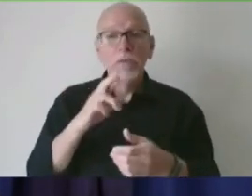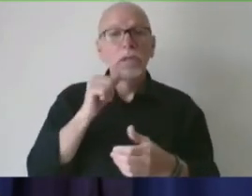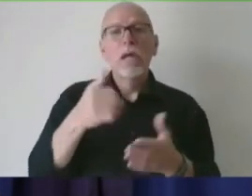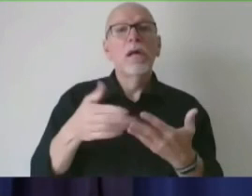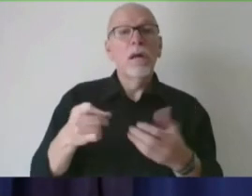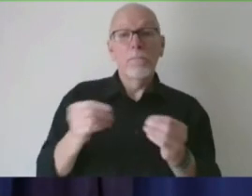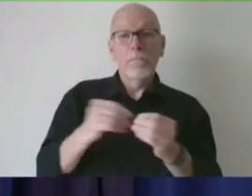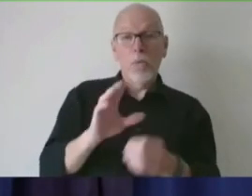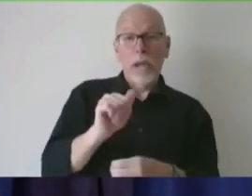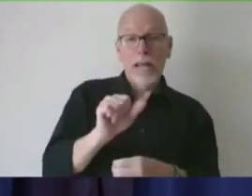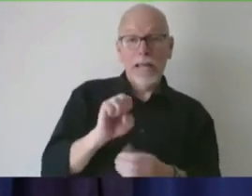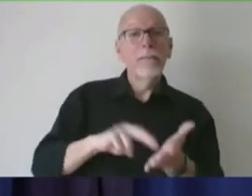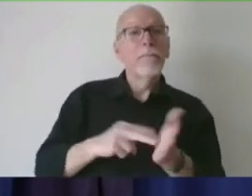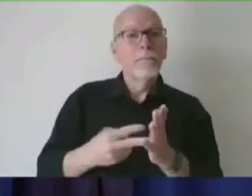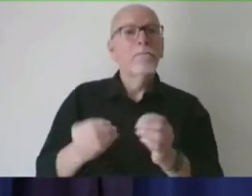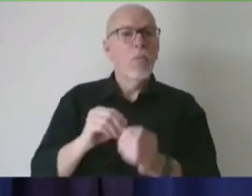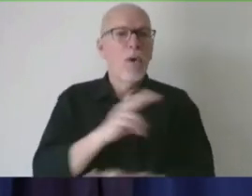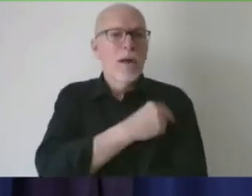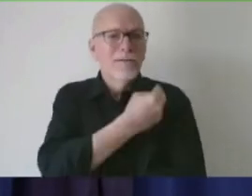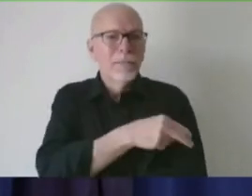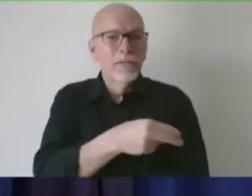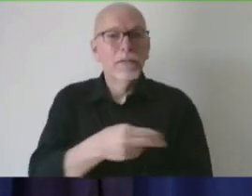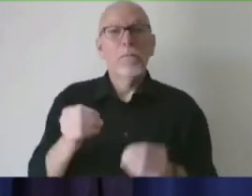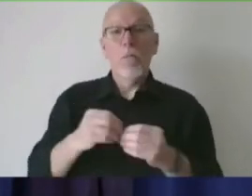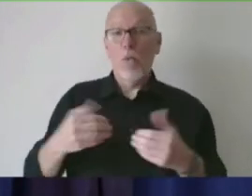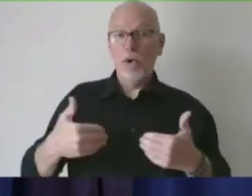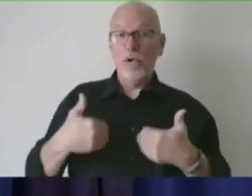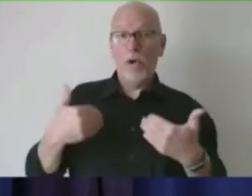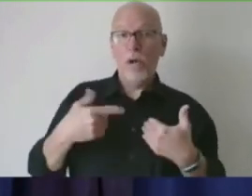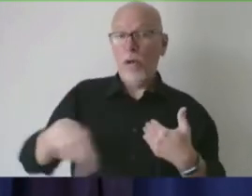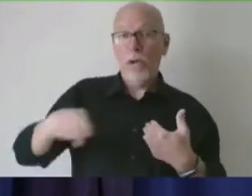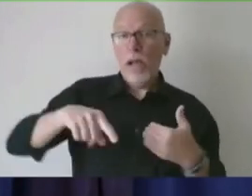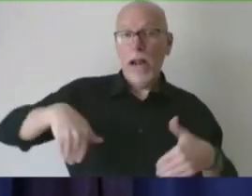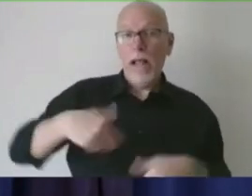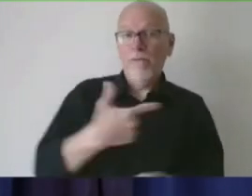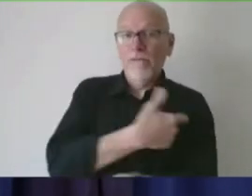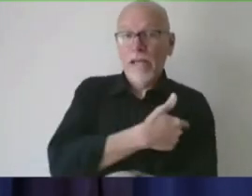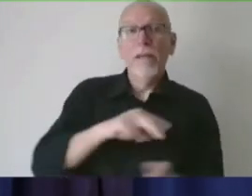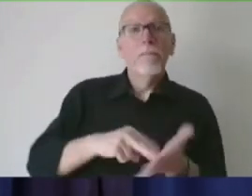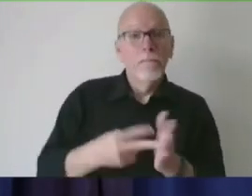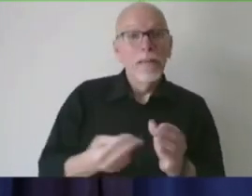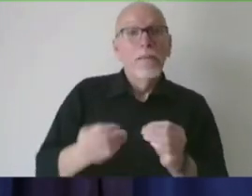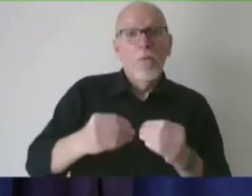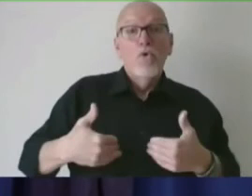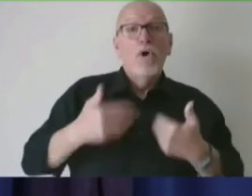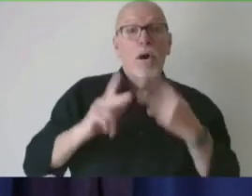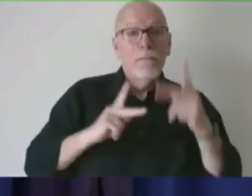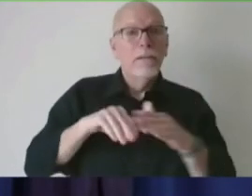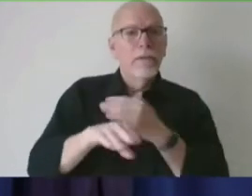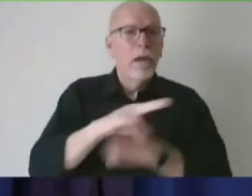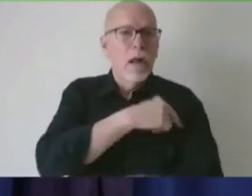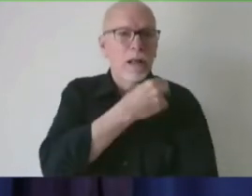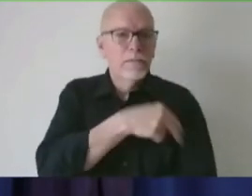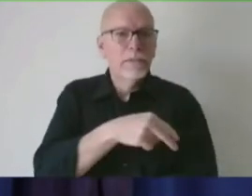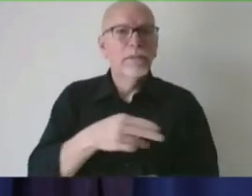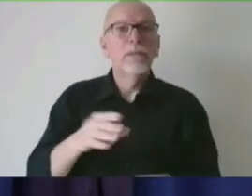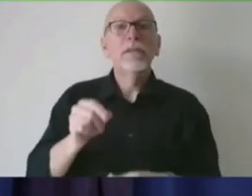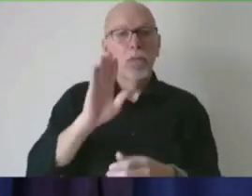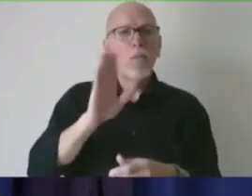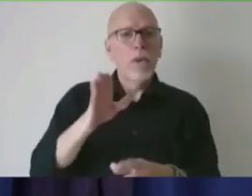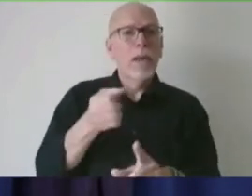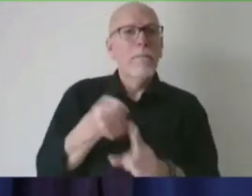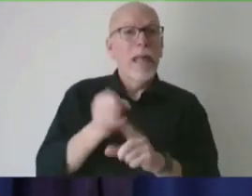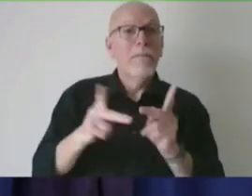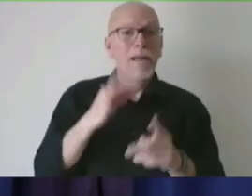hospitalizations you would have. And since more younger people are not vaccinated, it's going to be more younger people. And that starts to impact people when they see